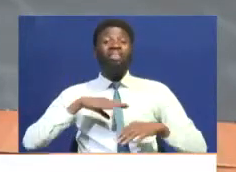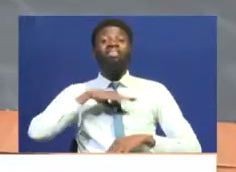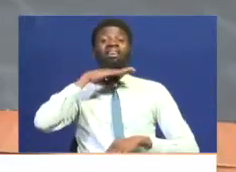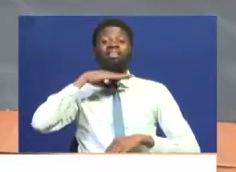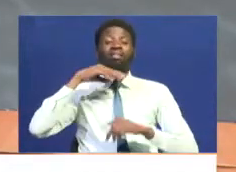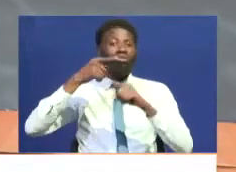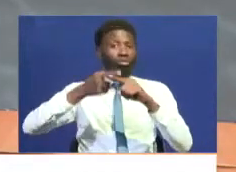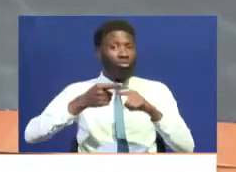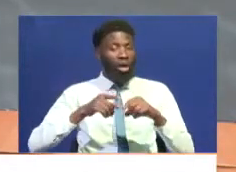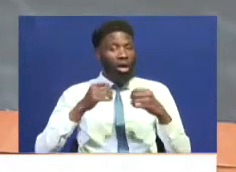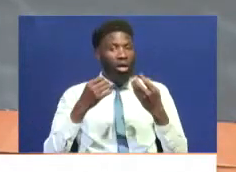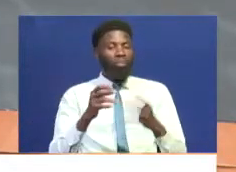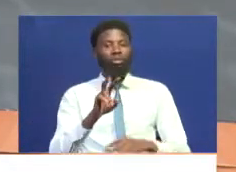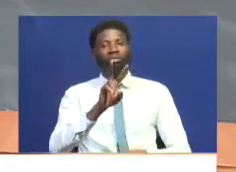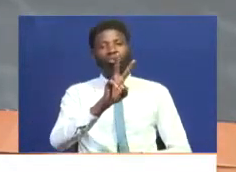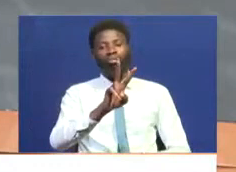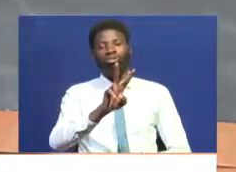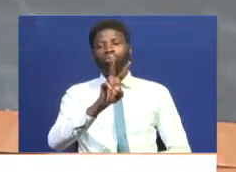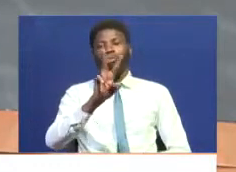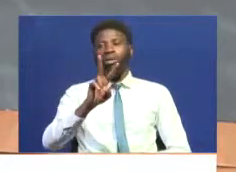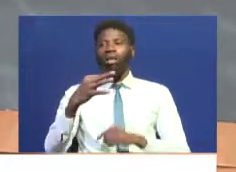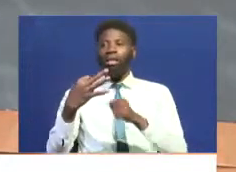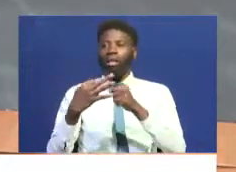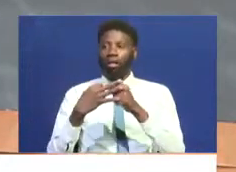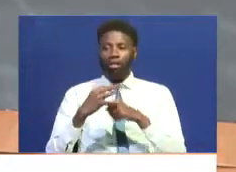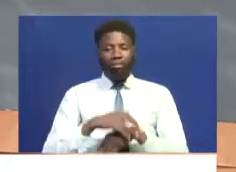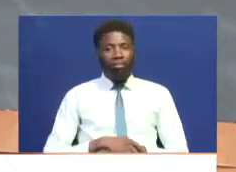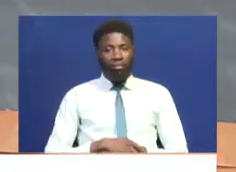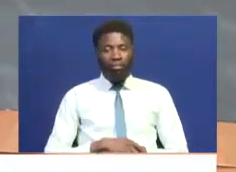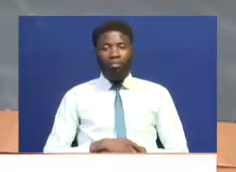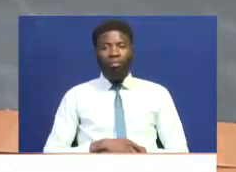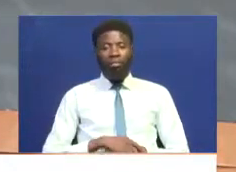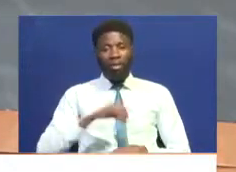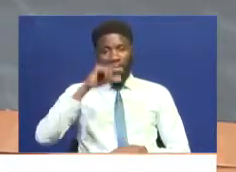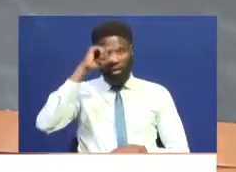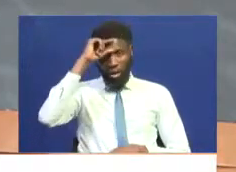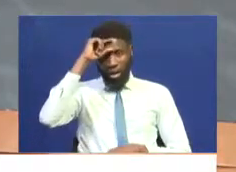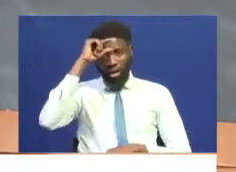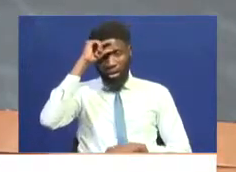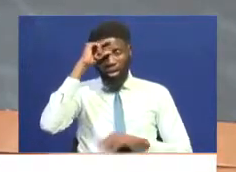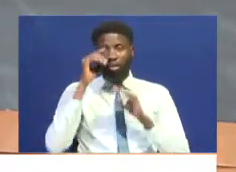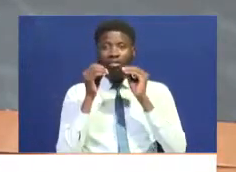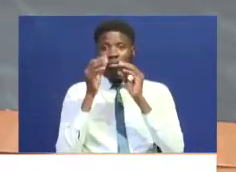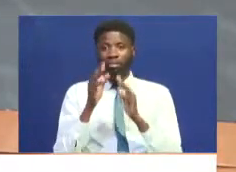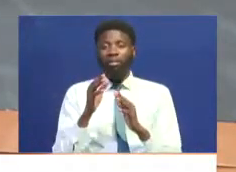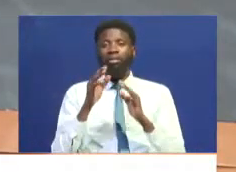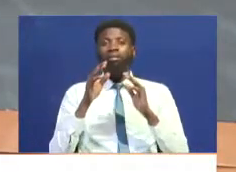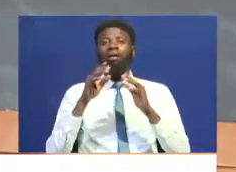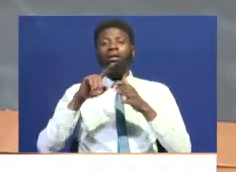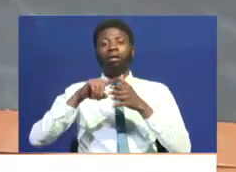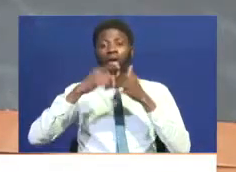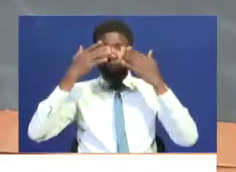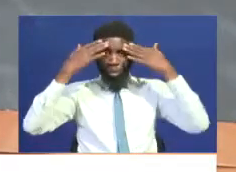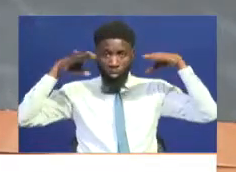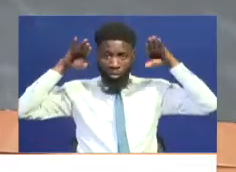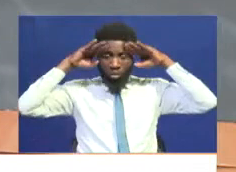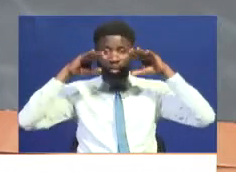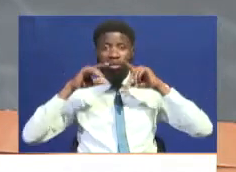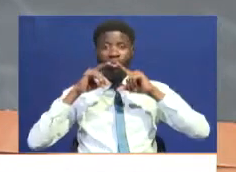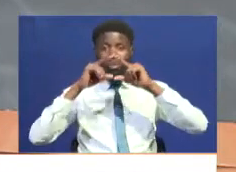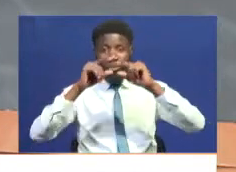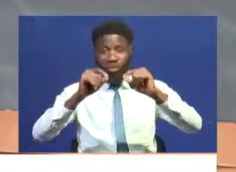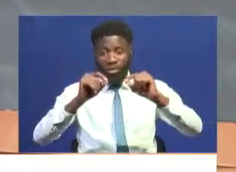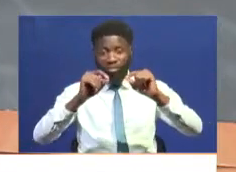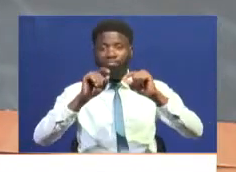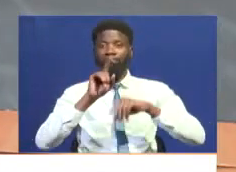to 228. Government spokesperson Dr. Isaac Mwaura, while briefing the nation on the effects of the floods, said 72